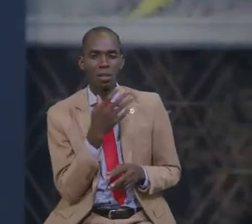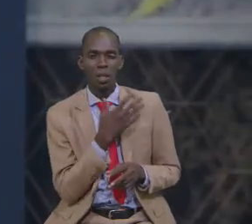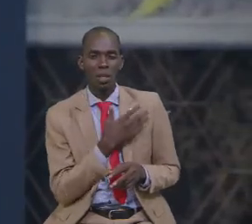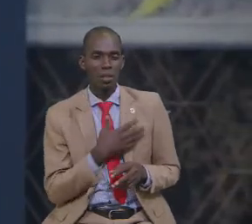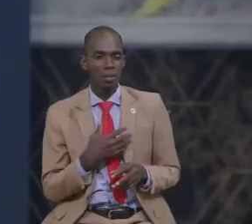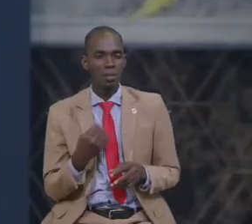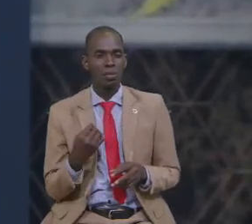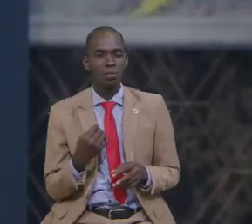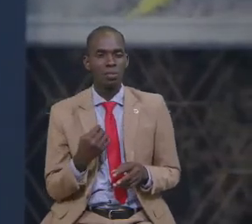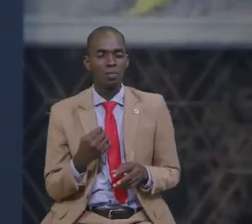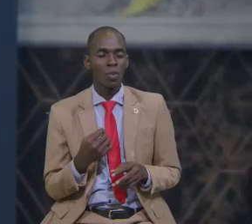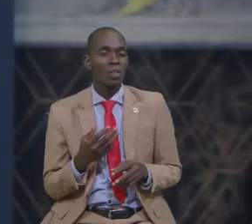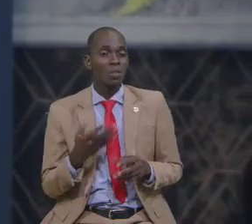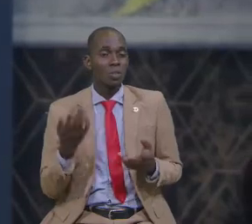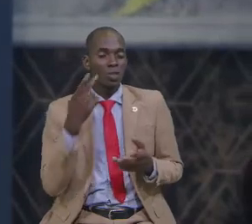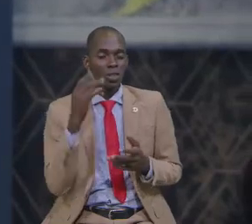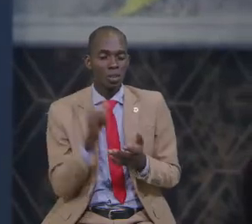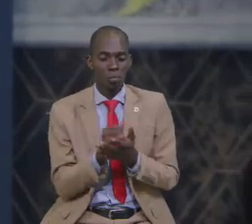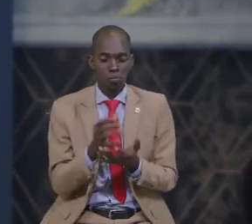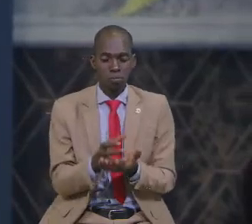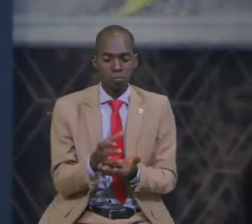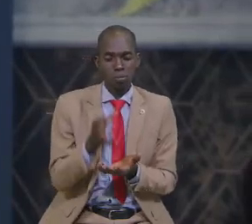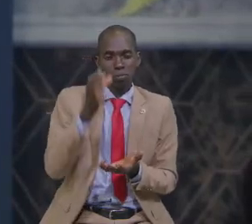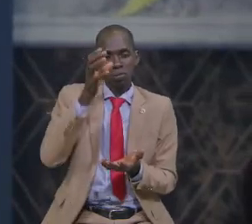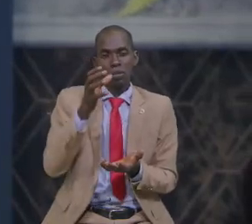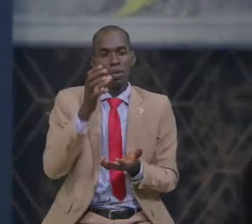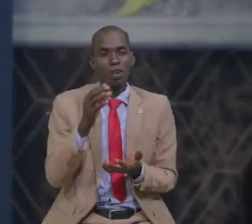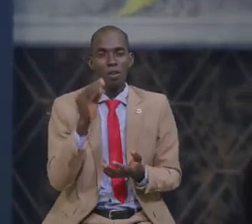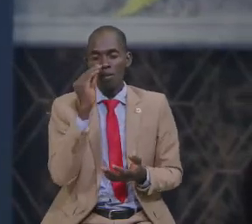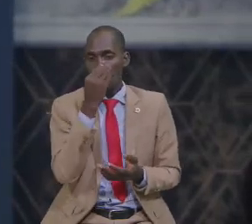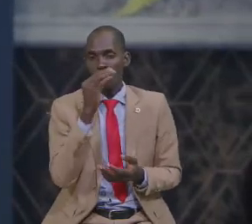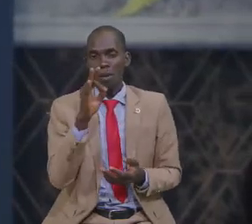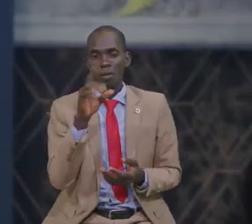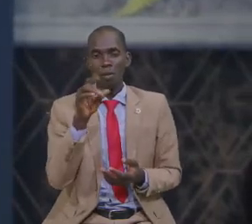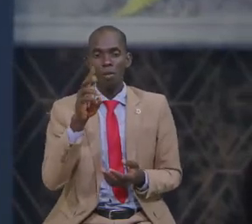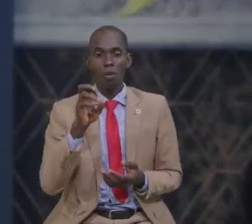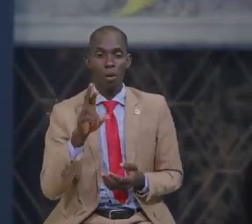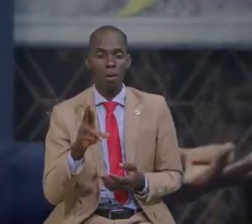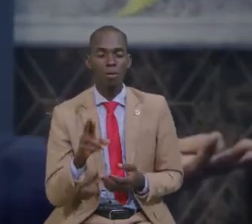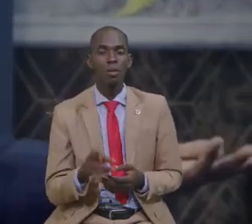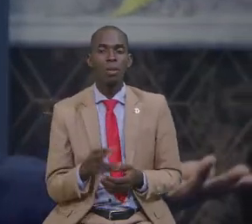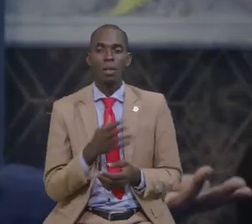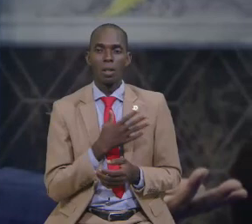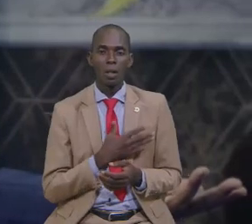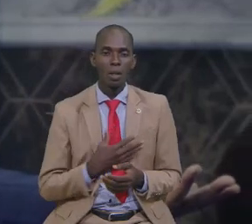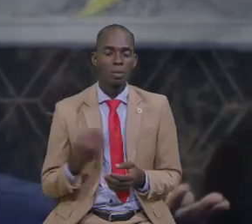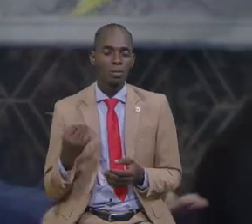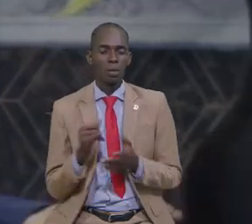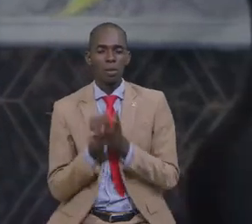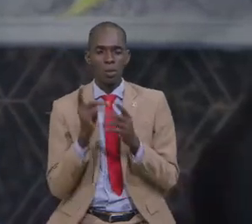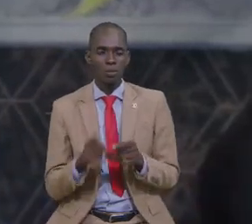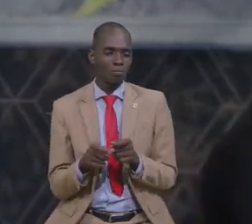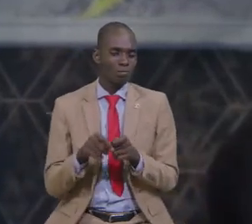they are going to do with their flowers you squeeze them and the rough handle them